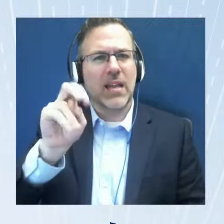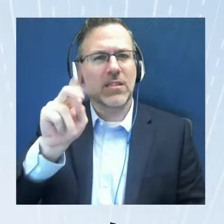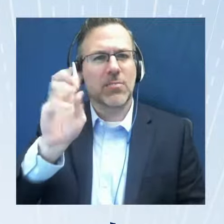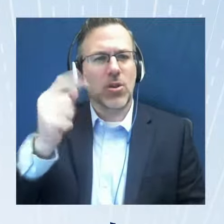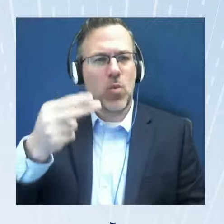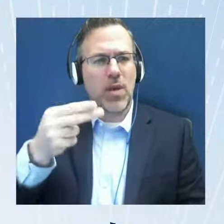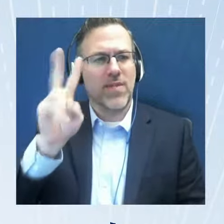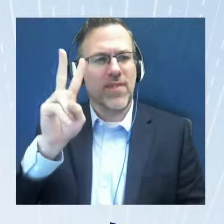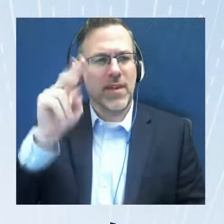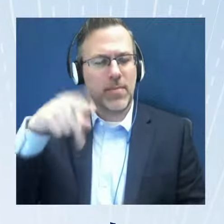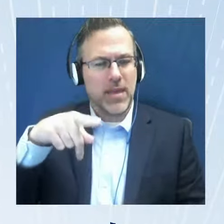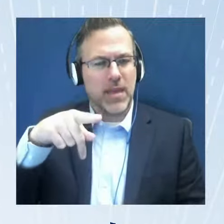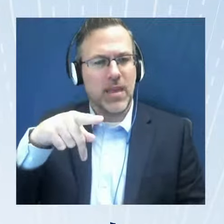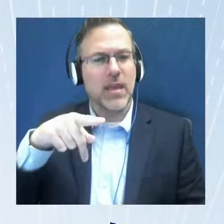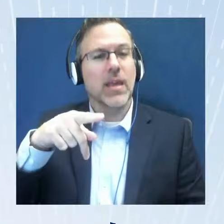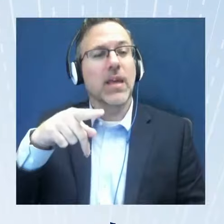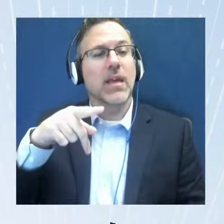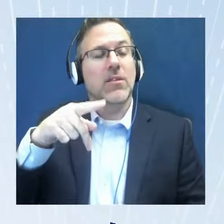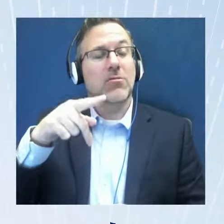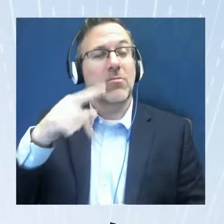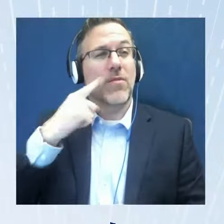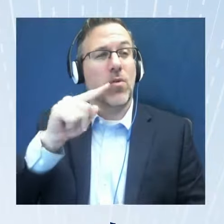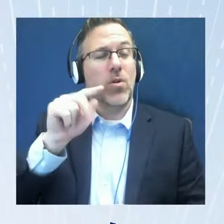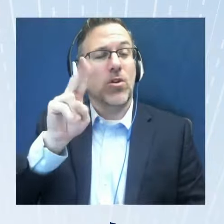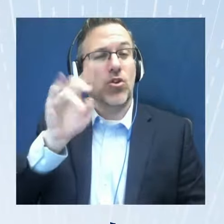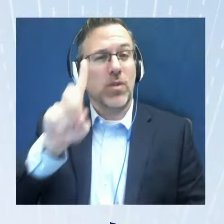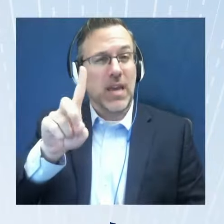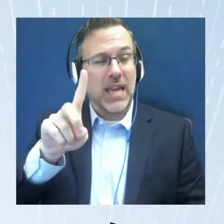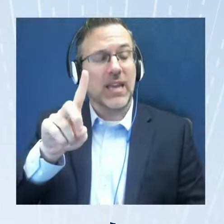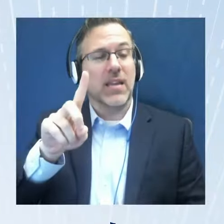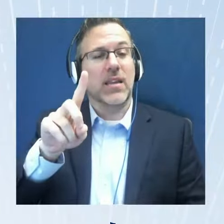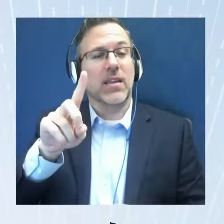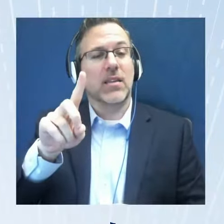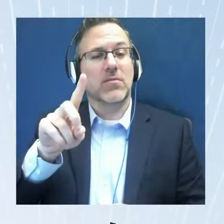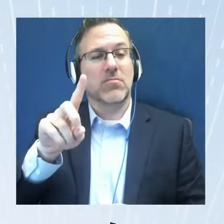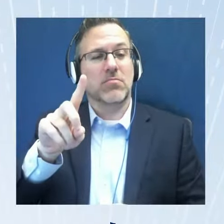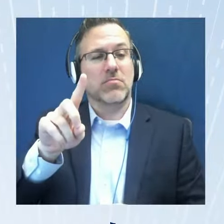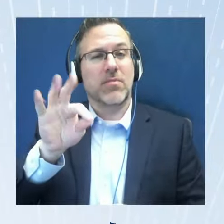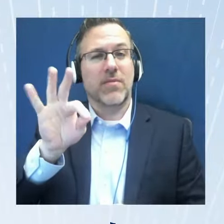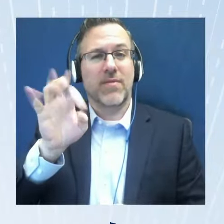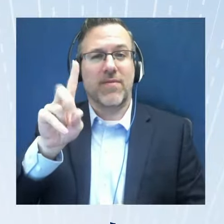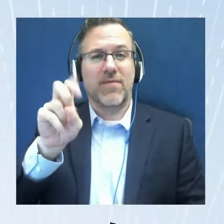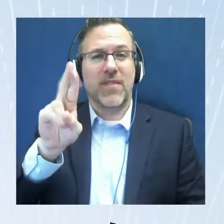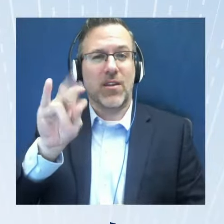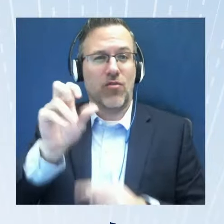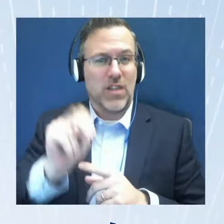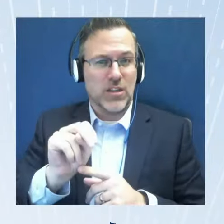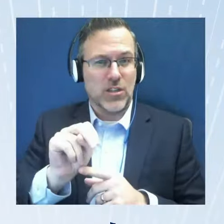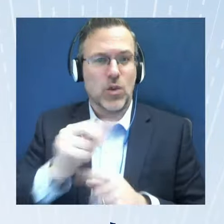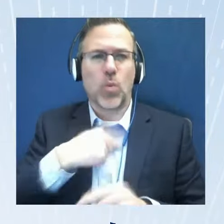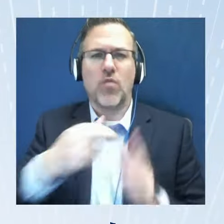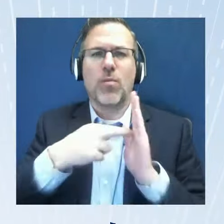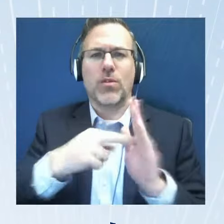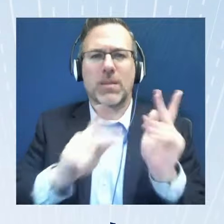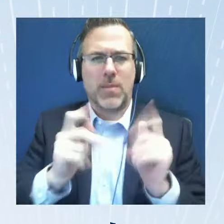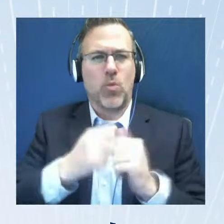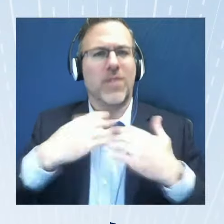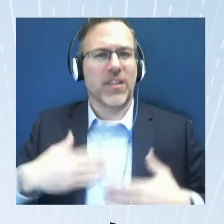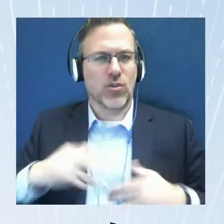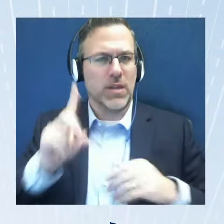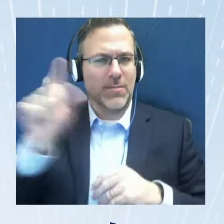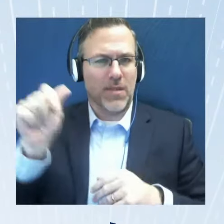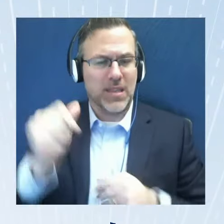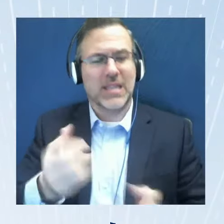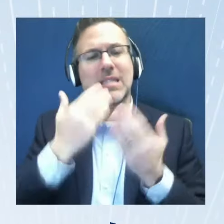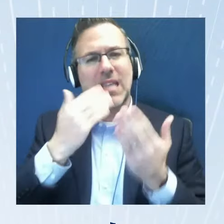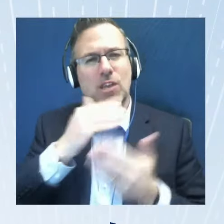for United Spinal Association. We represent people with physical disabilities. Really do appreciate all the work that all of you have done on this, a